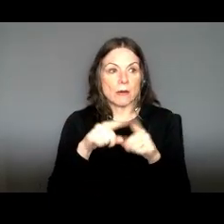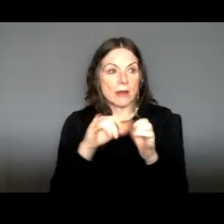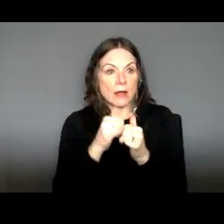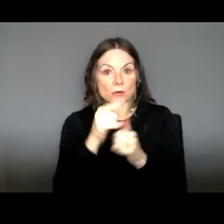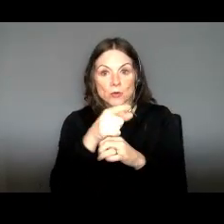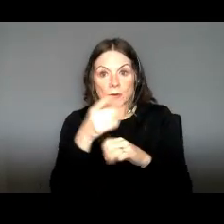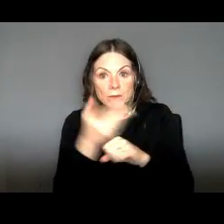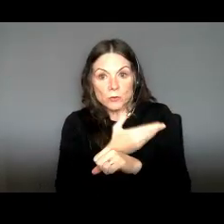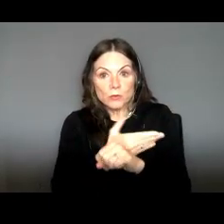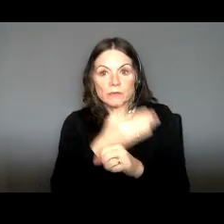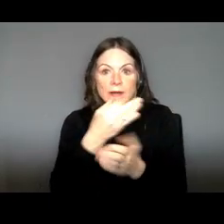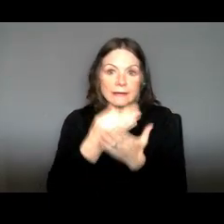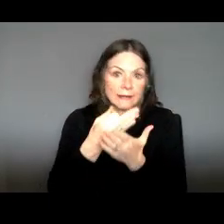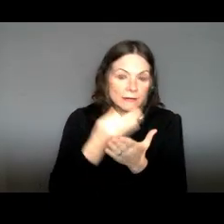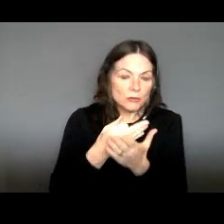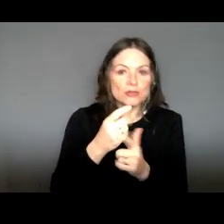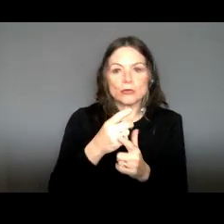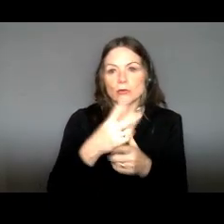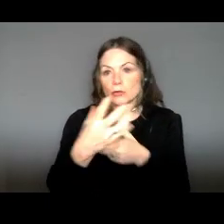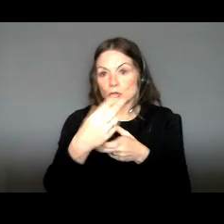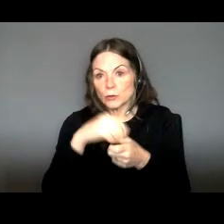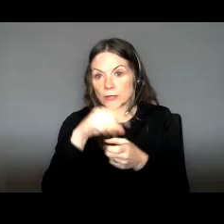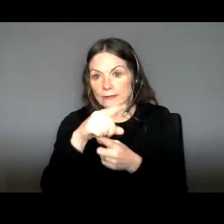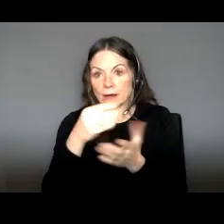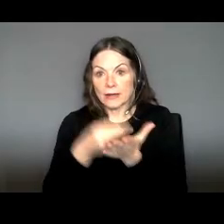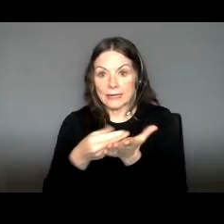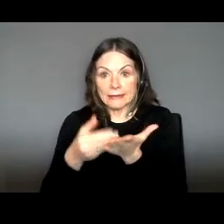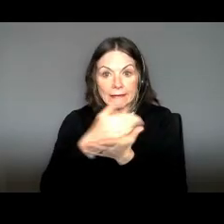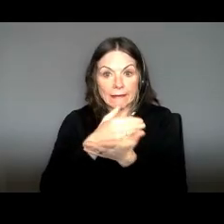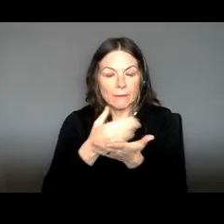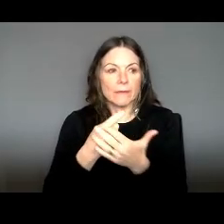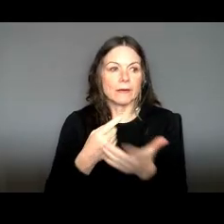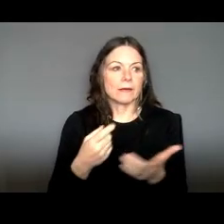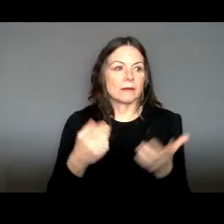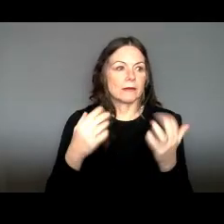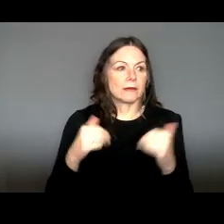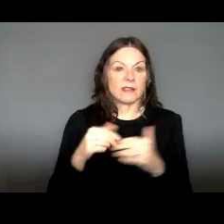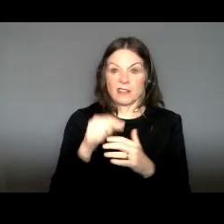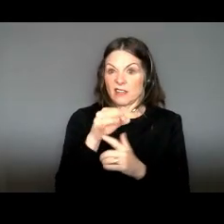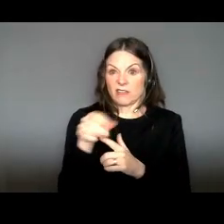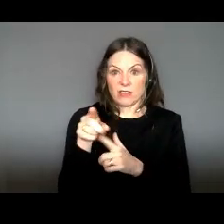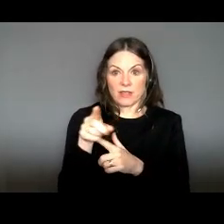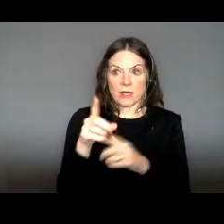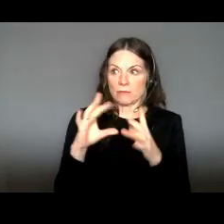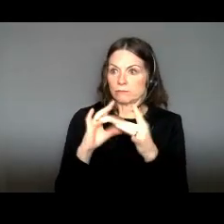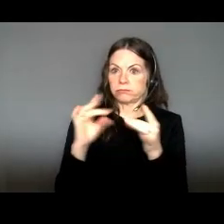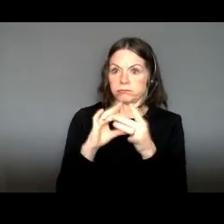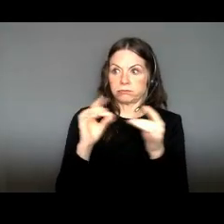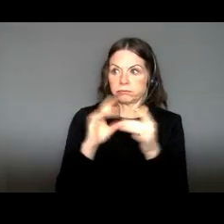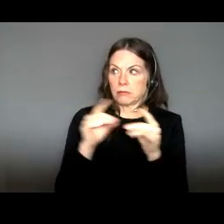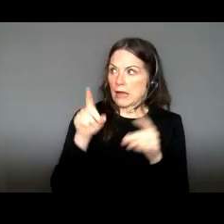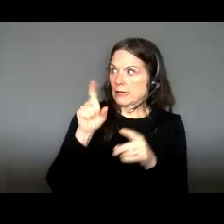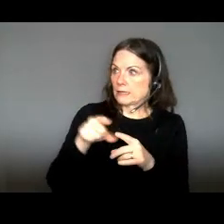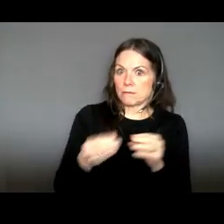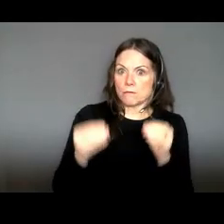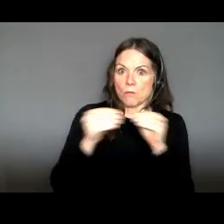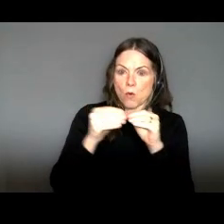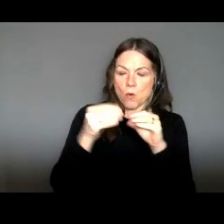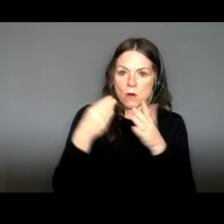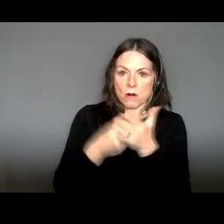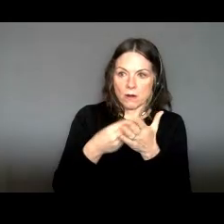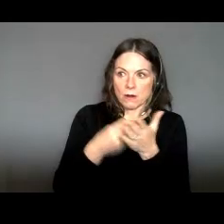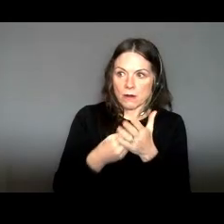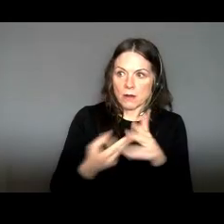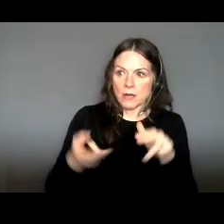their income. And if the participant identifies need for increased income, ask if they're interested